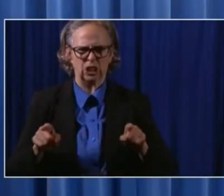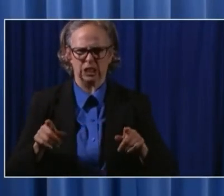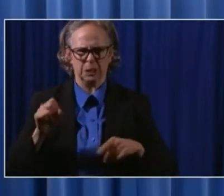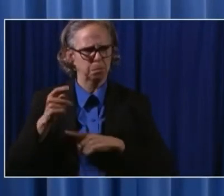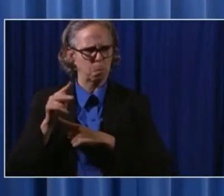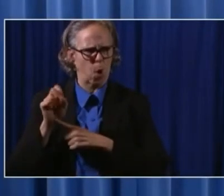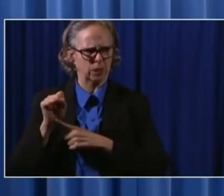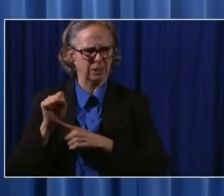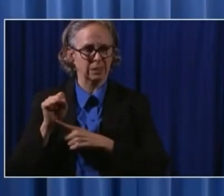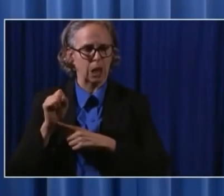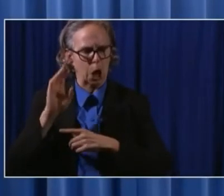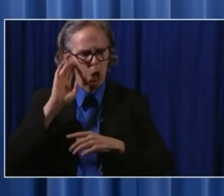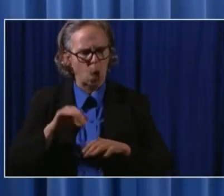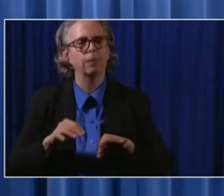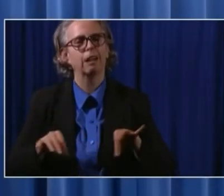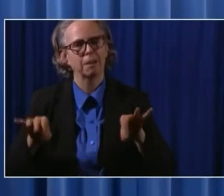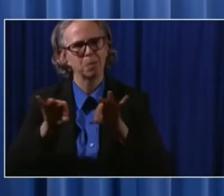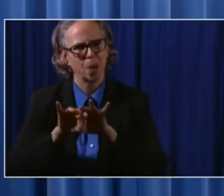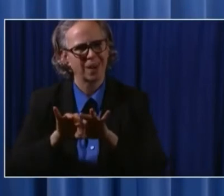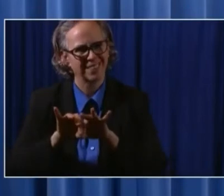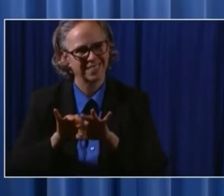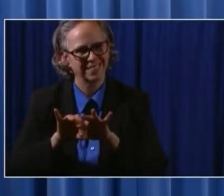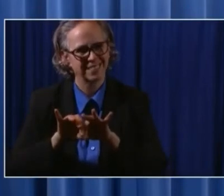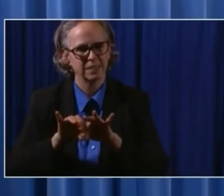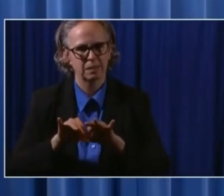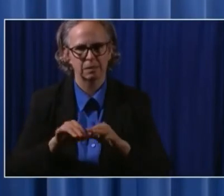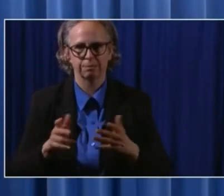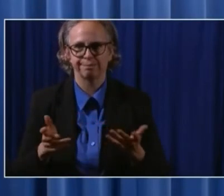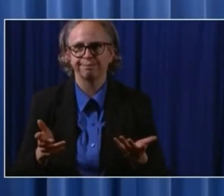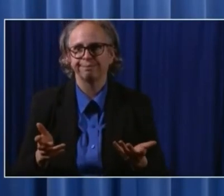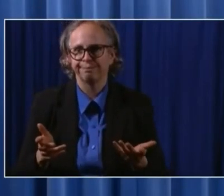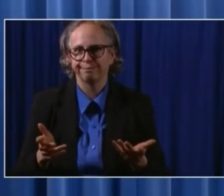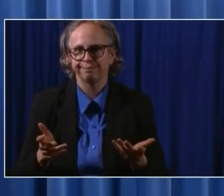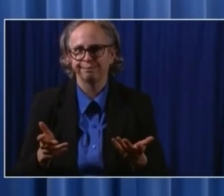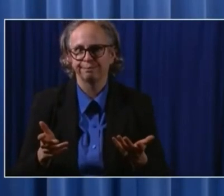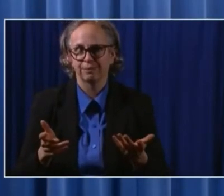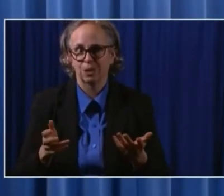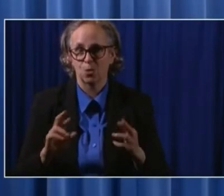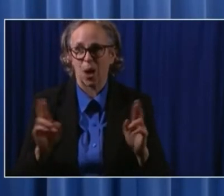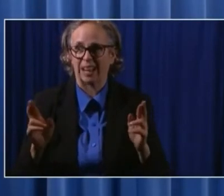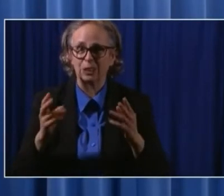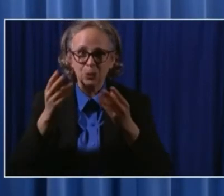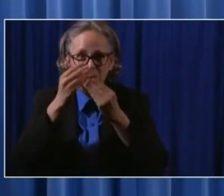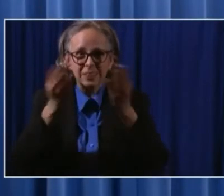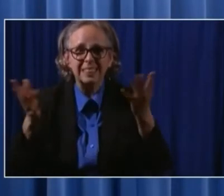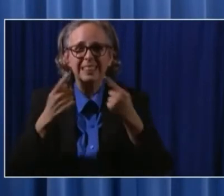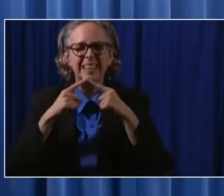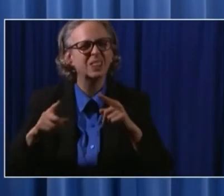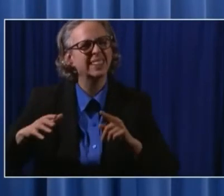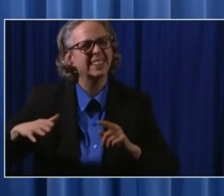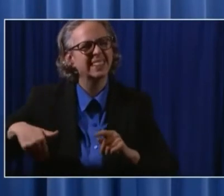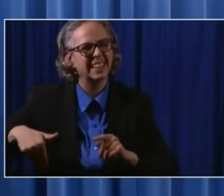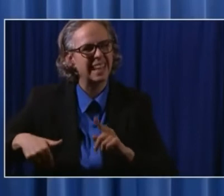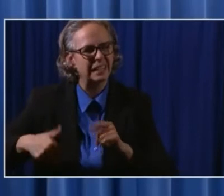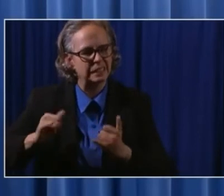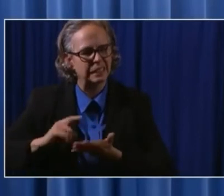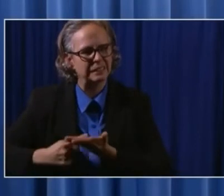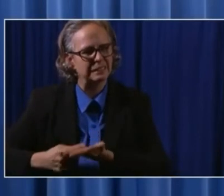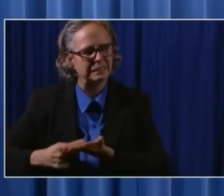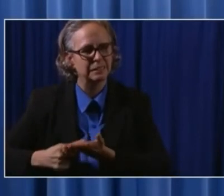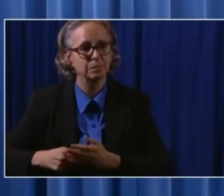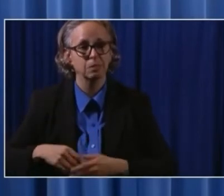are. But frankly, we've got to get a little closer to this in time. We know that the training is going on. We